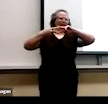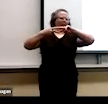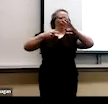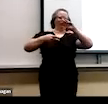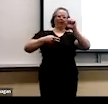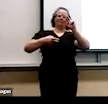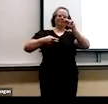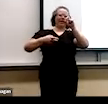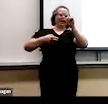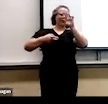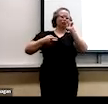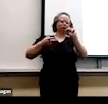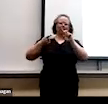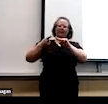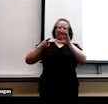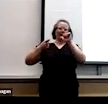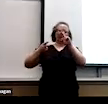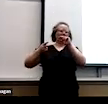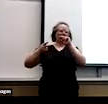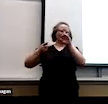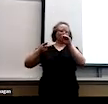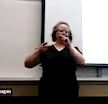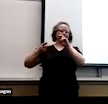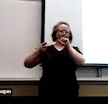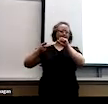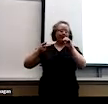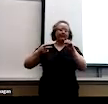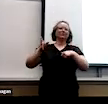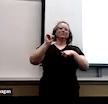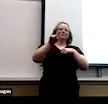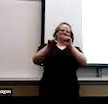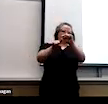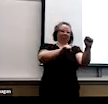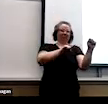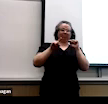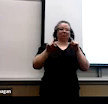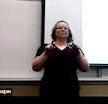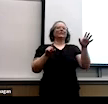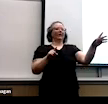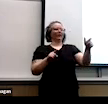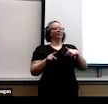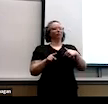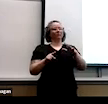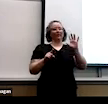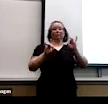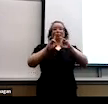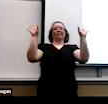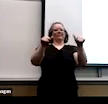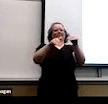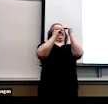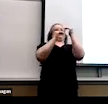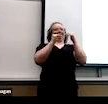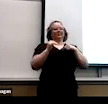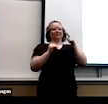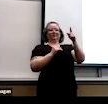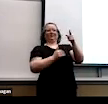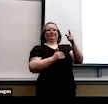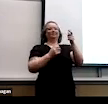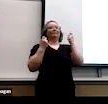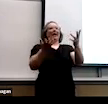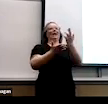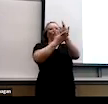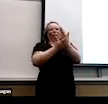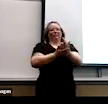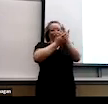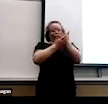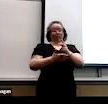other languages, but there is a push, I think, to include more language diversity. Dr. Wells? So I wanted to follow up to